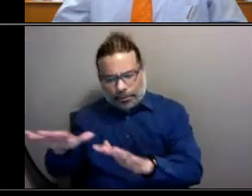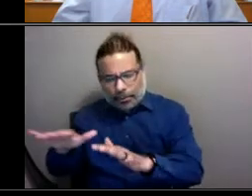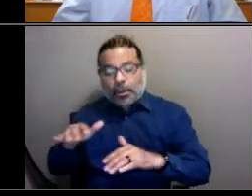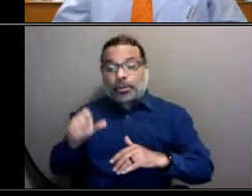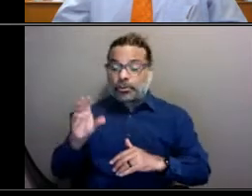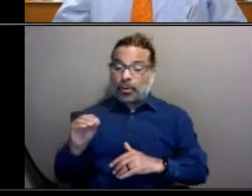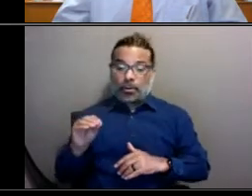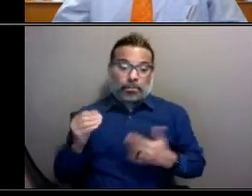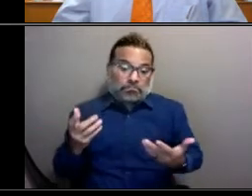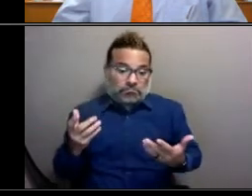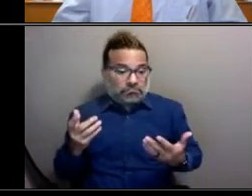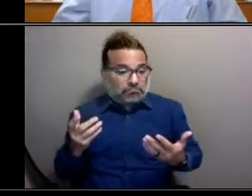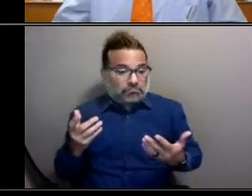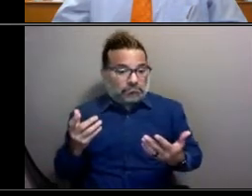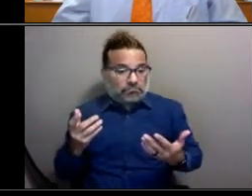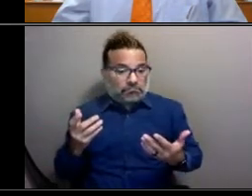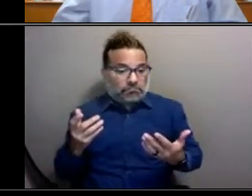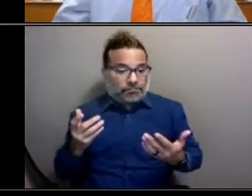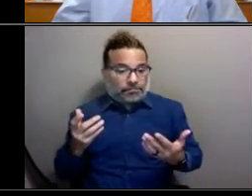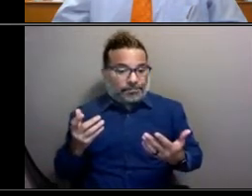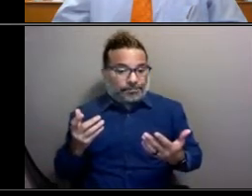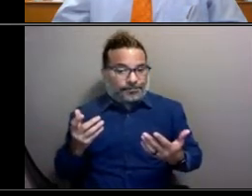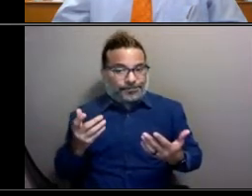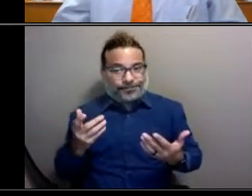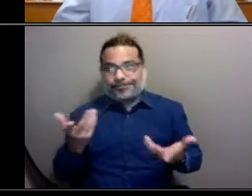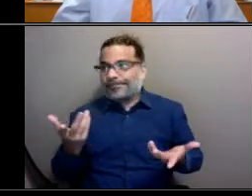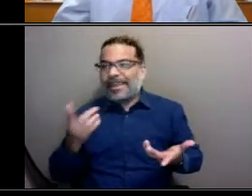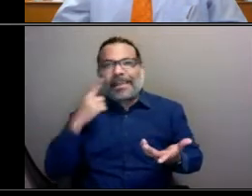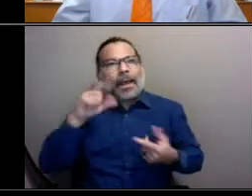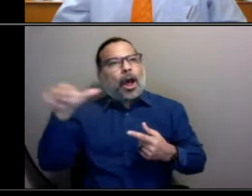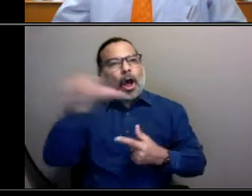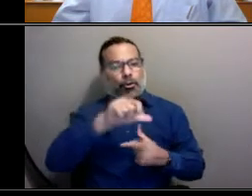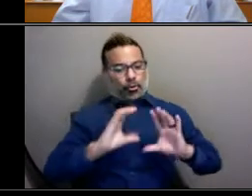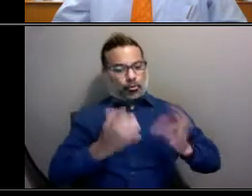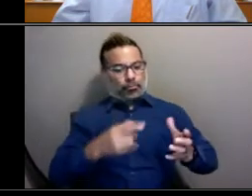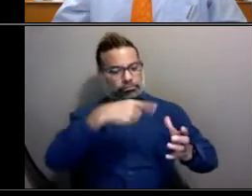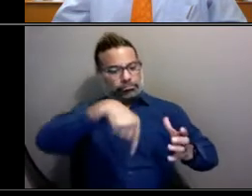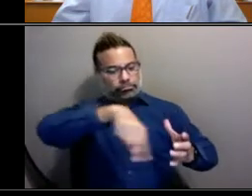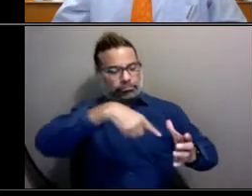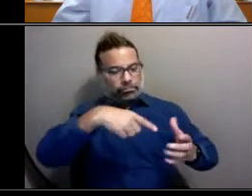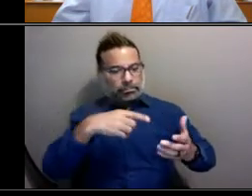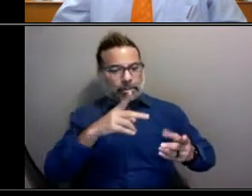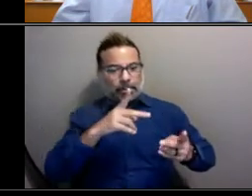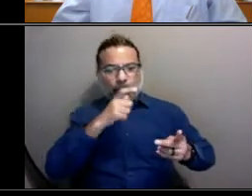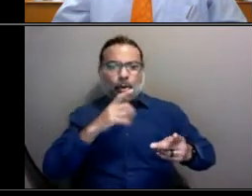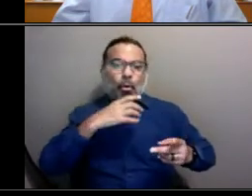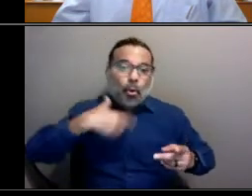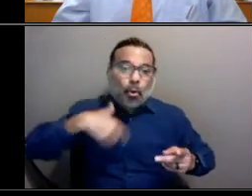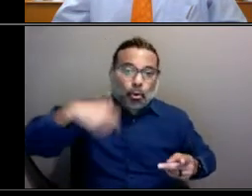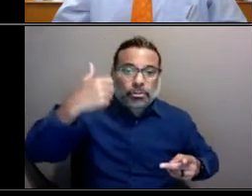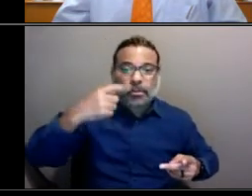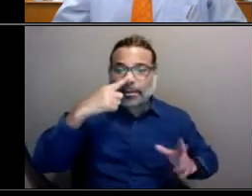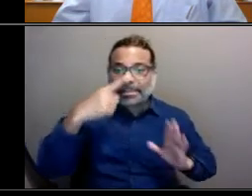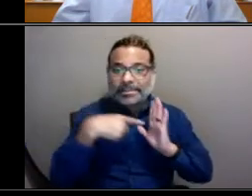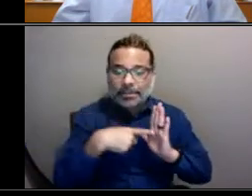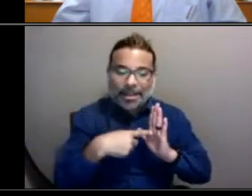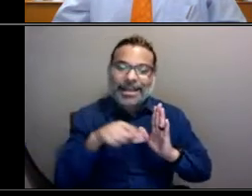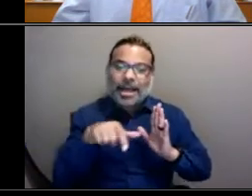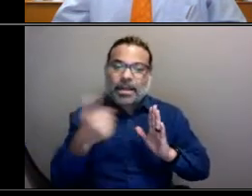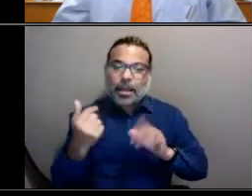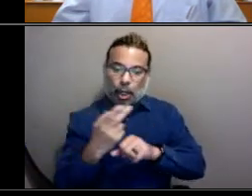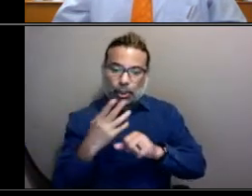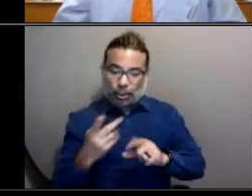that unlike just about any other demographic groups, that those who are elderly, there's usually another consumer